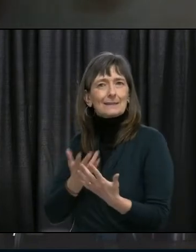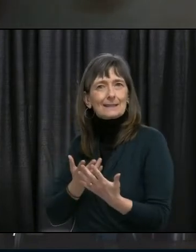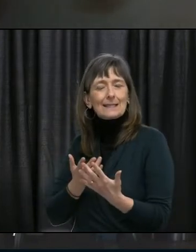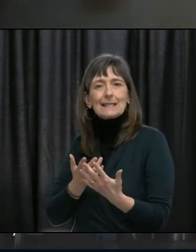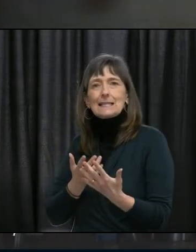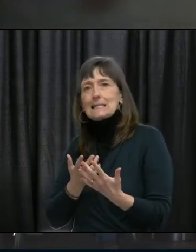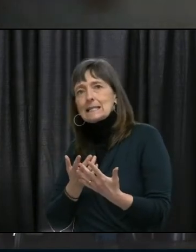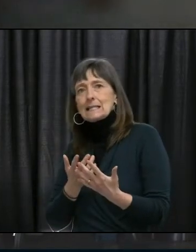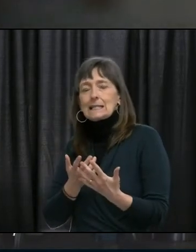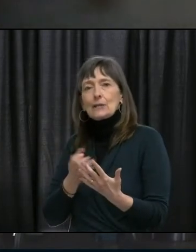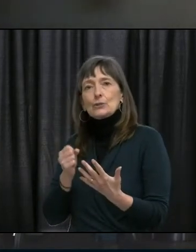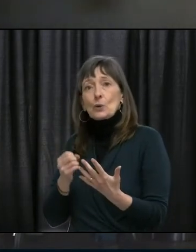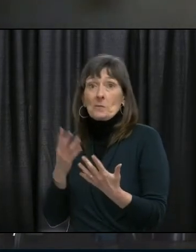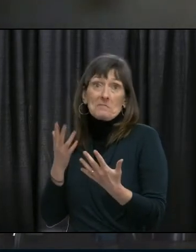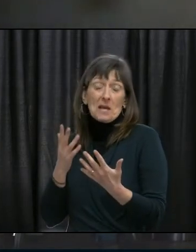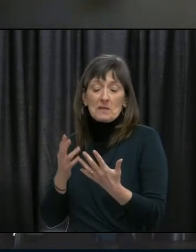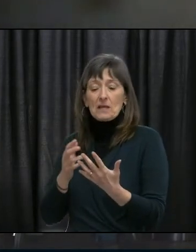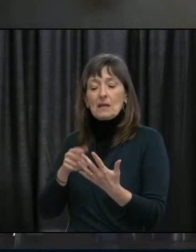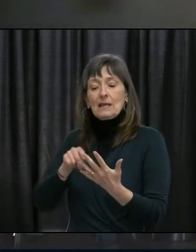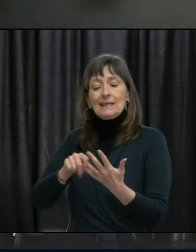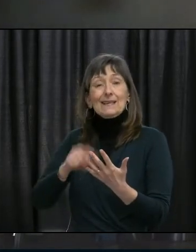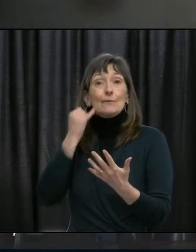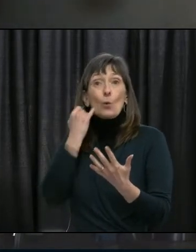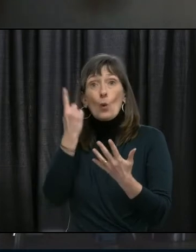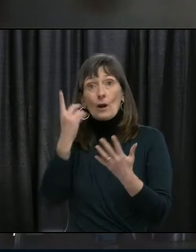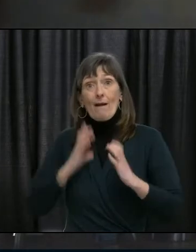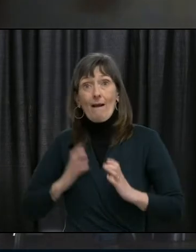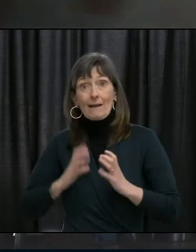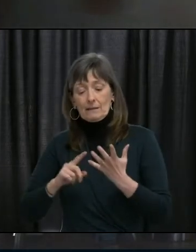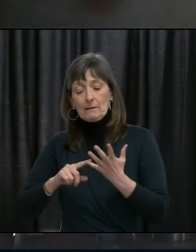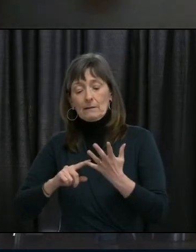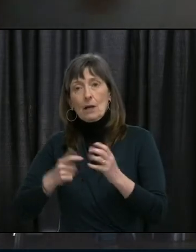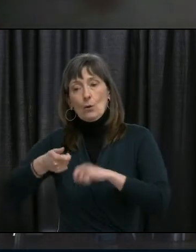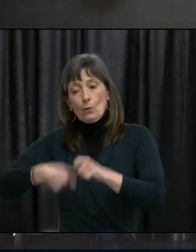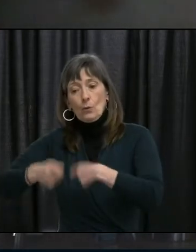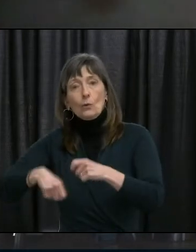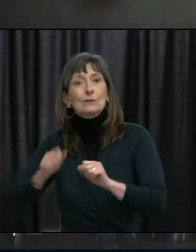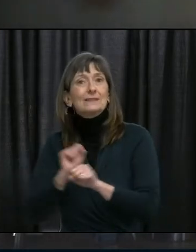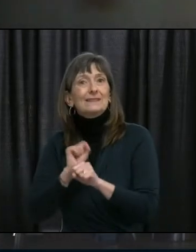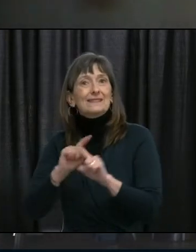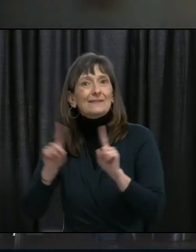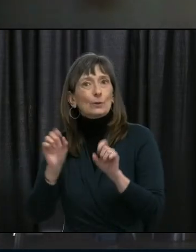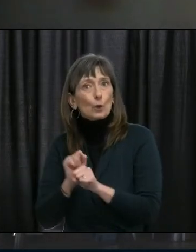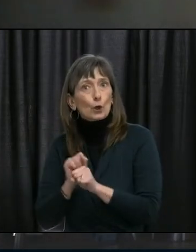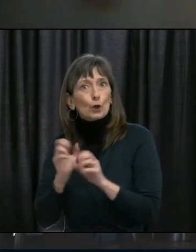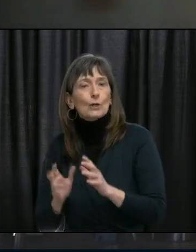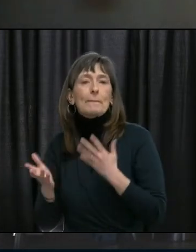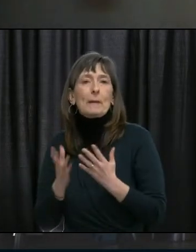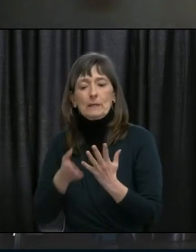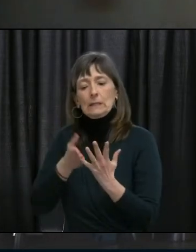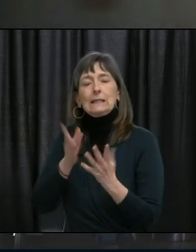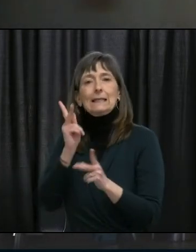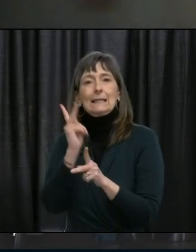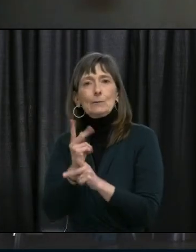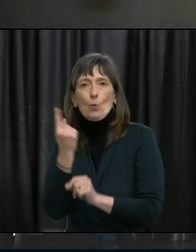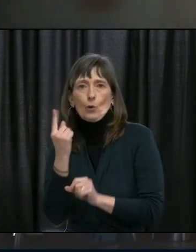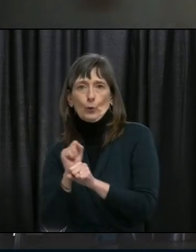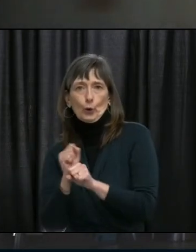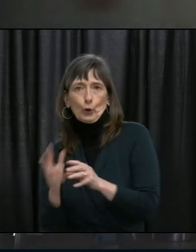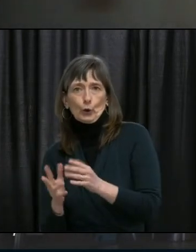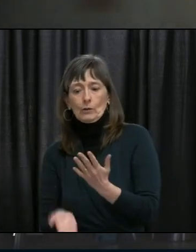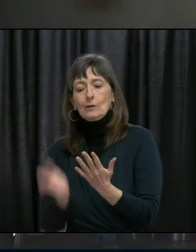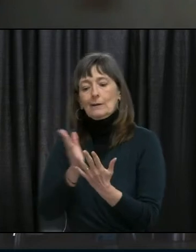of different individuals involved in care would be limited. But the facts of the case are we have discussions